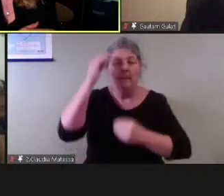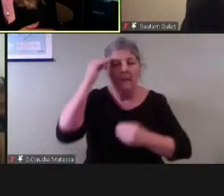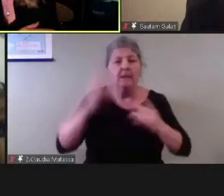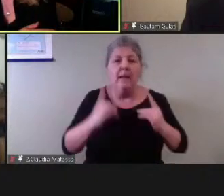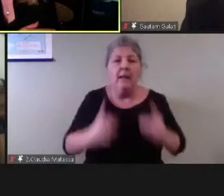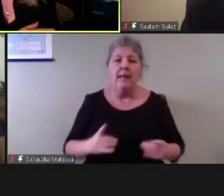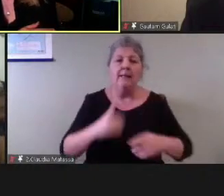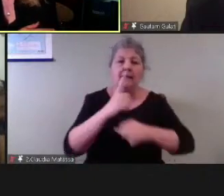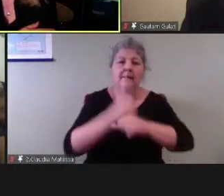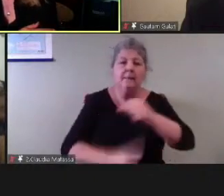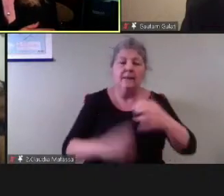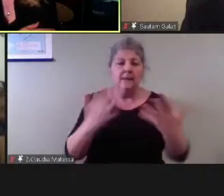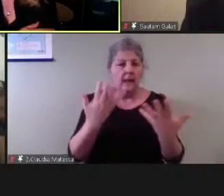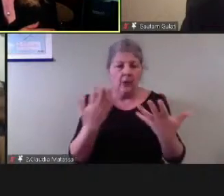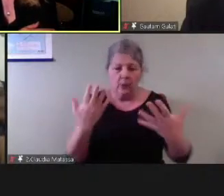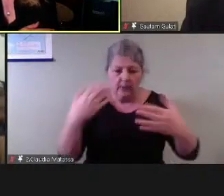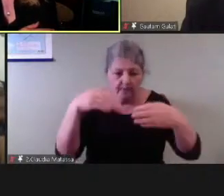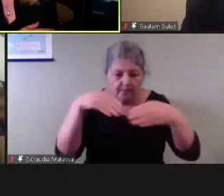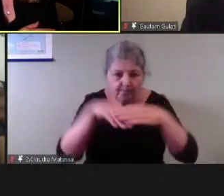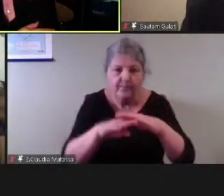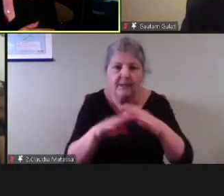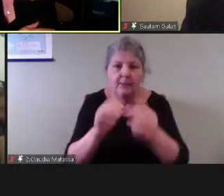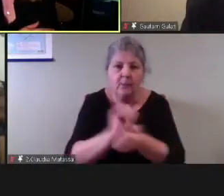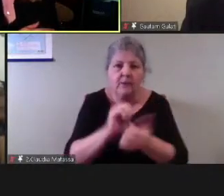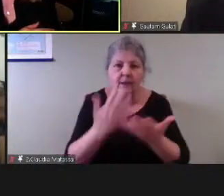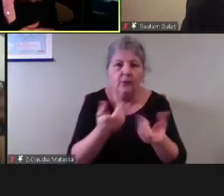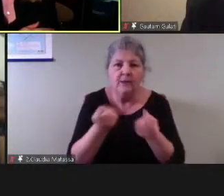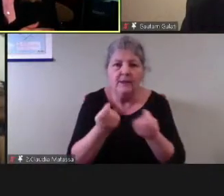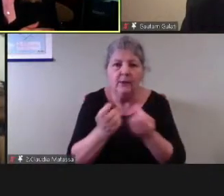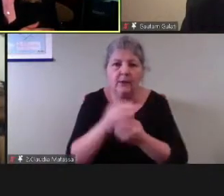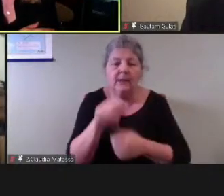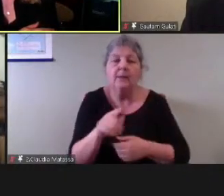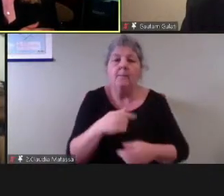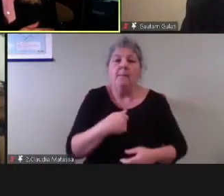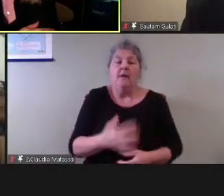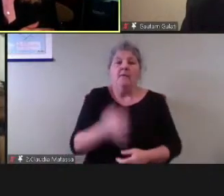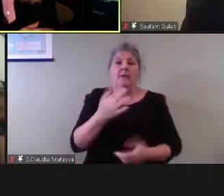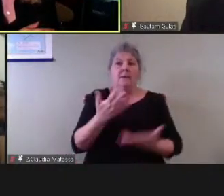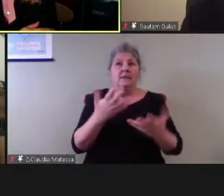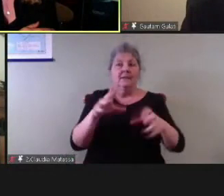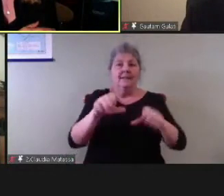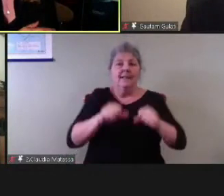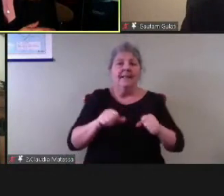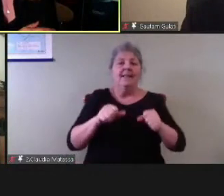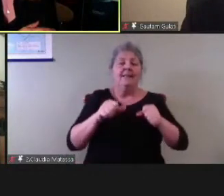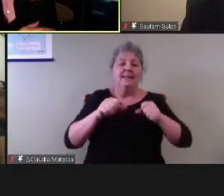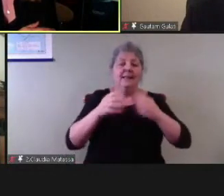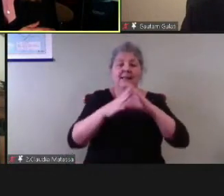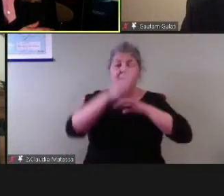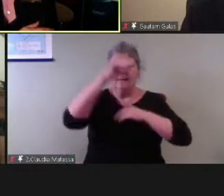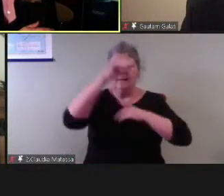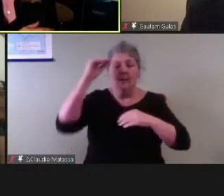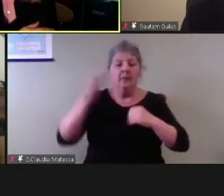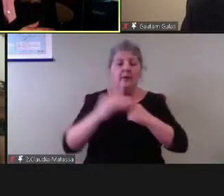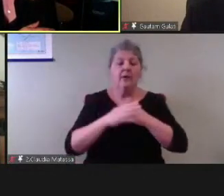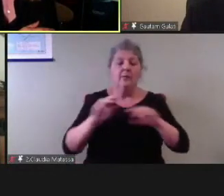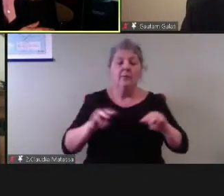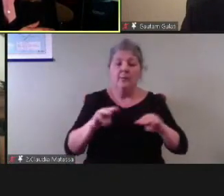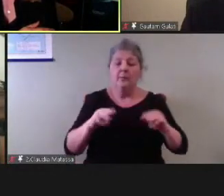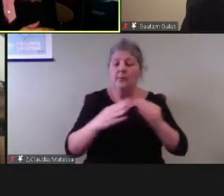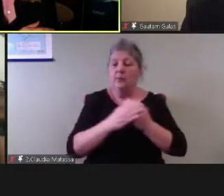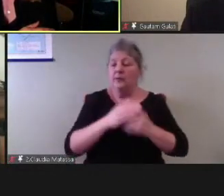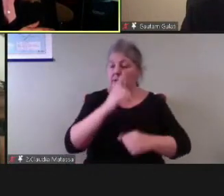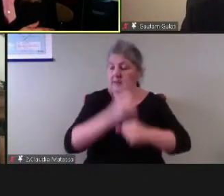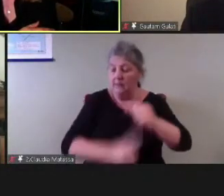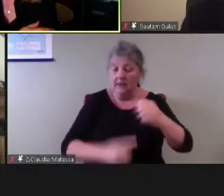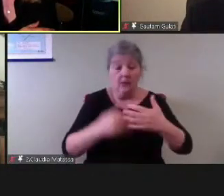And I would just say my own pitch on that is that what we find is, taking the example of people with disabilities, what's good for people with disabilities is good